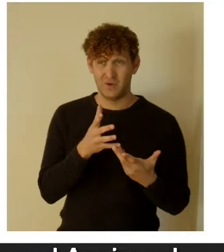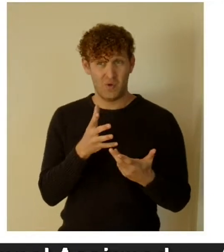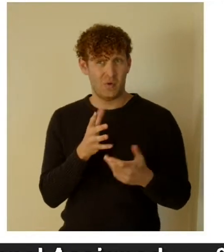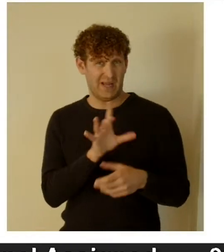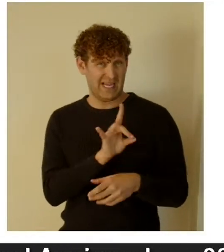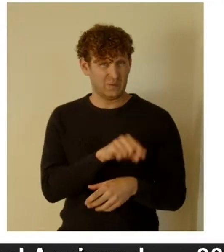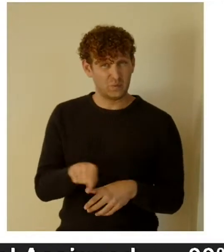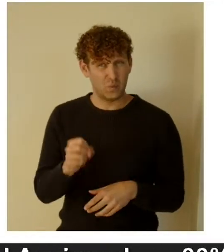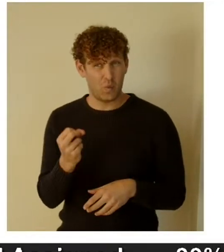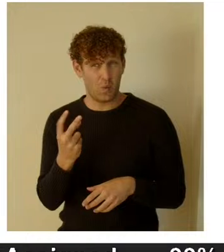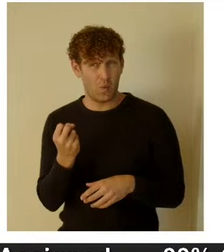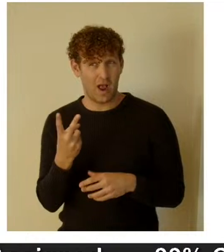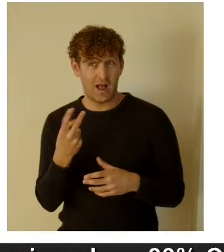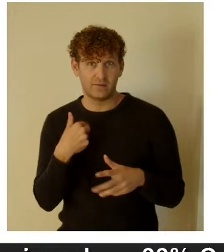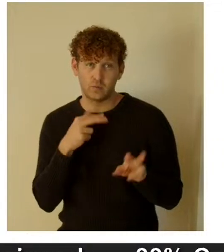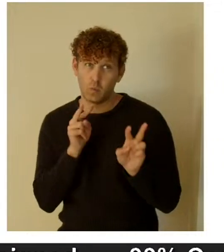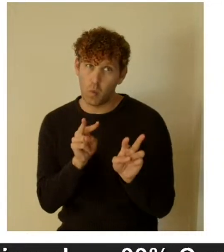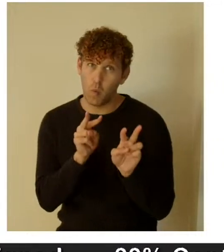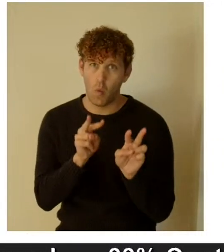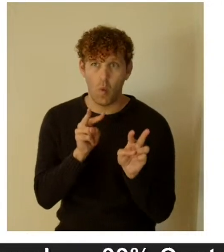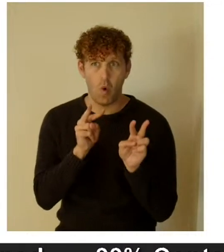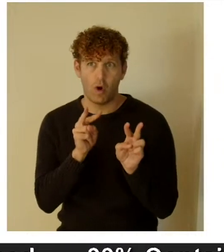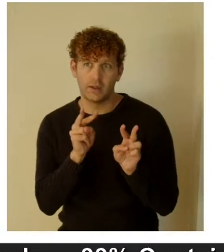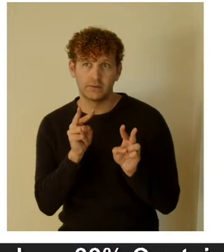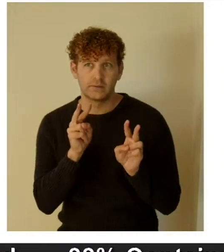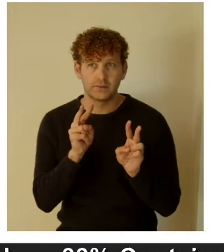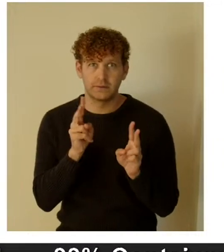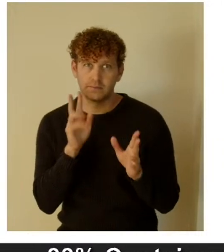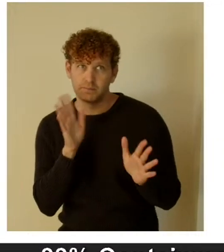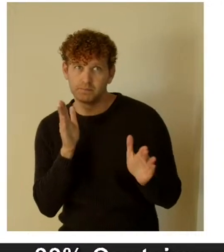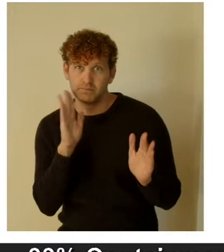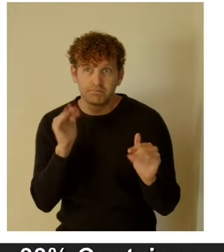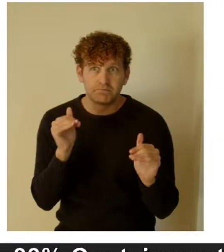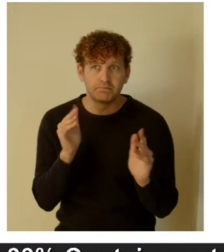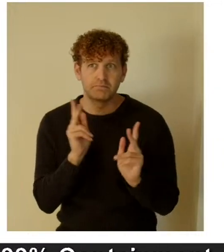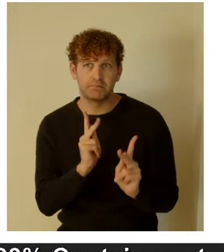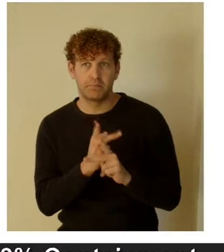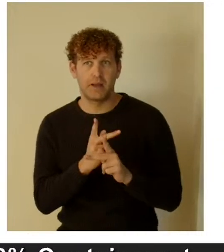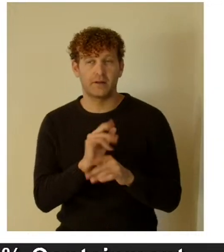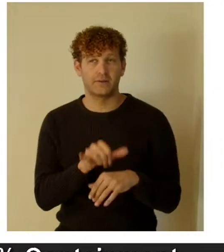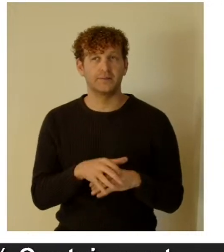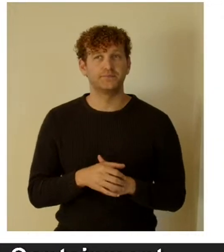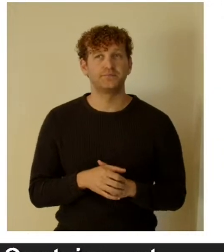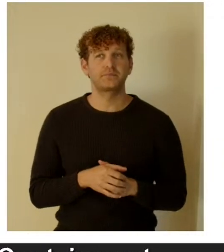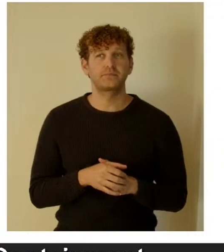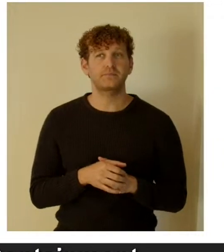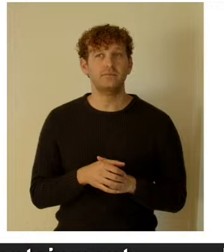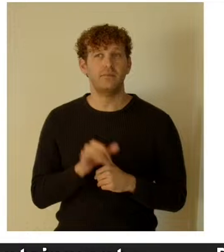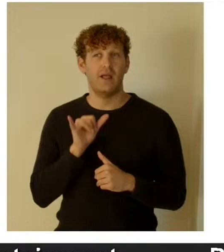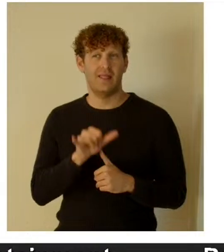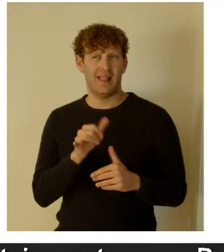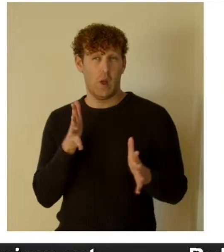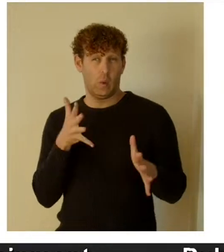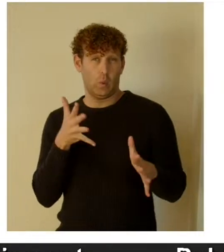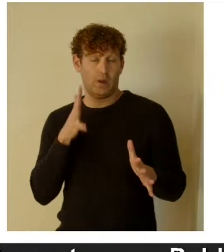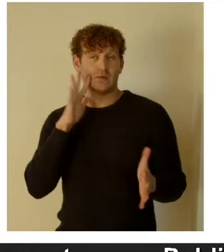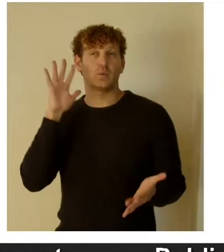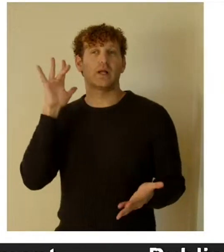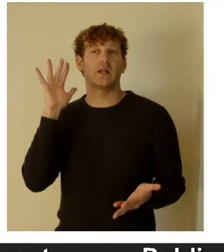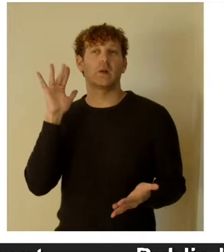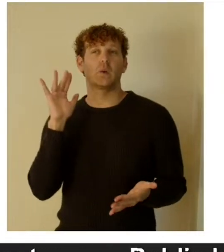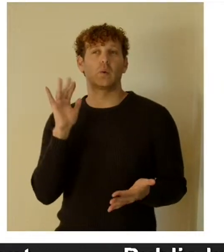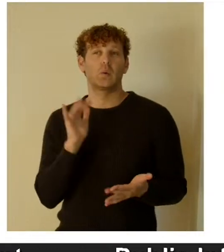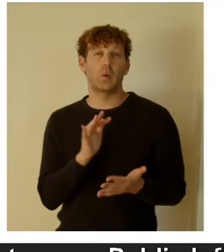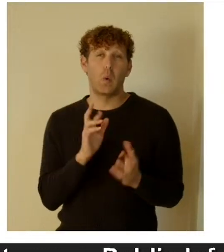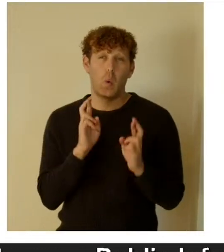in preparation for that potential wind. Thankfully, that wind is going to die down starting probably later tomorrow into